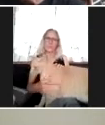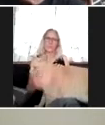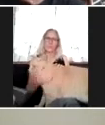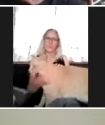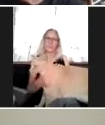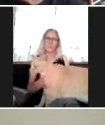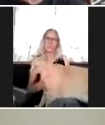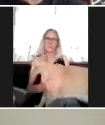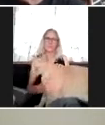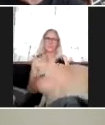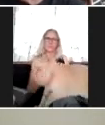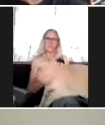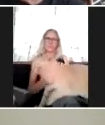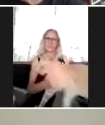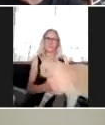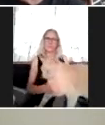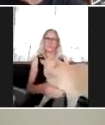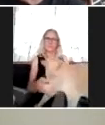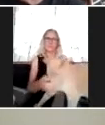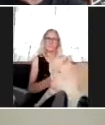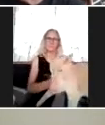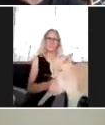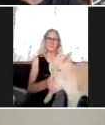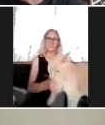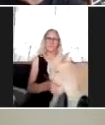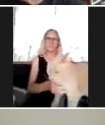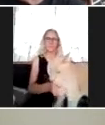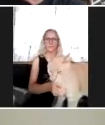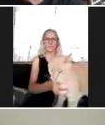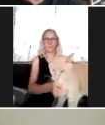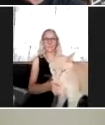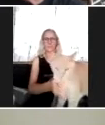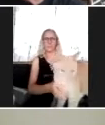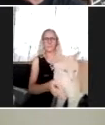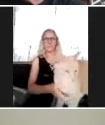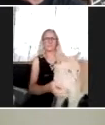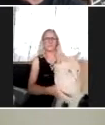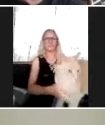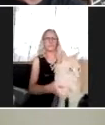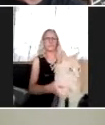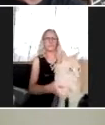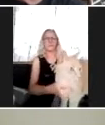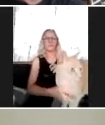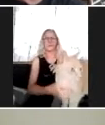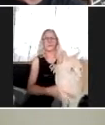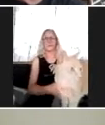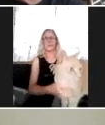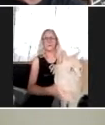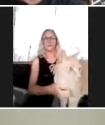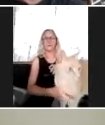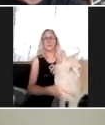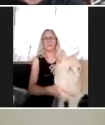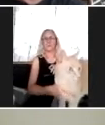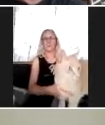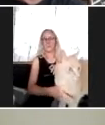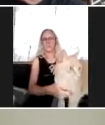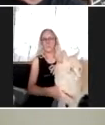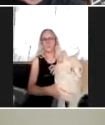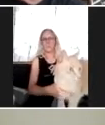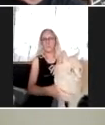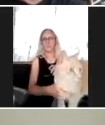Christ. That is the identity of our soul part. Our mind is supposed to think like Christ